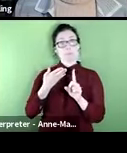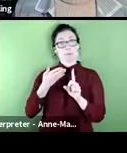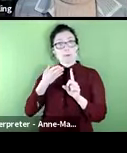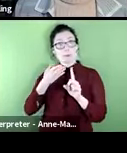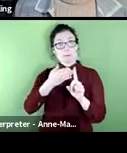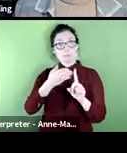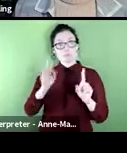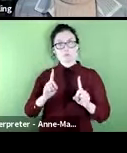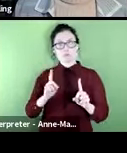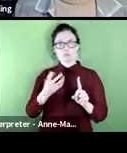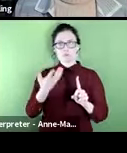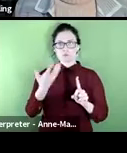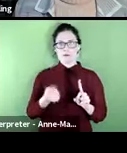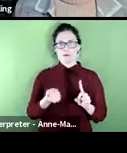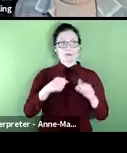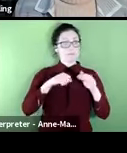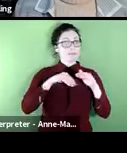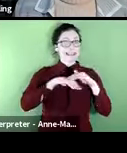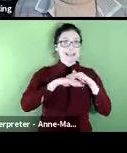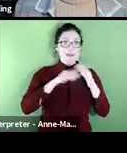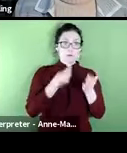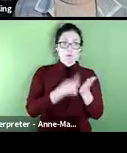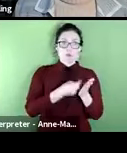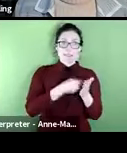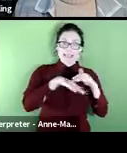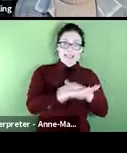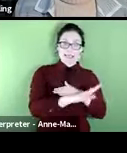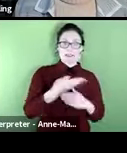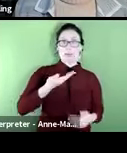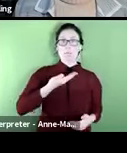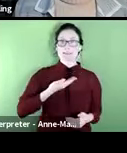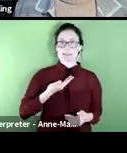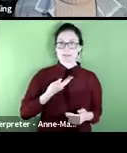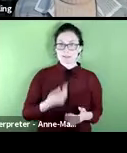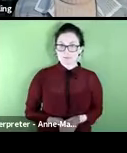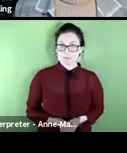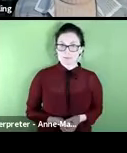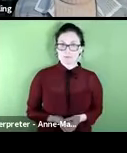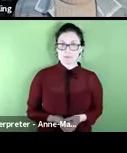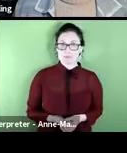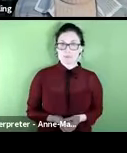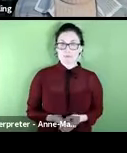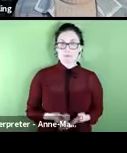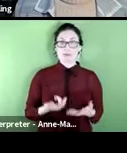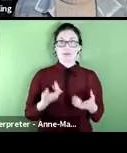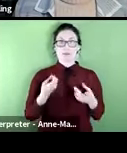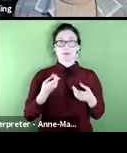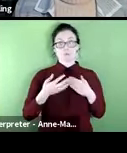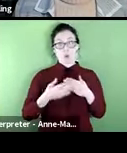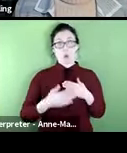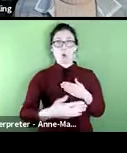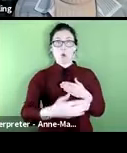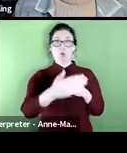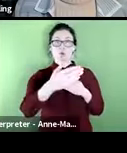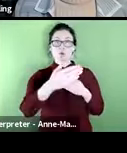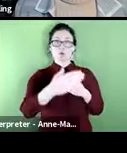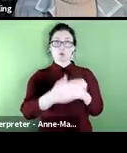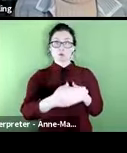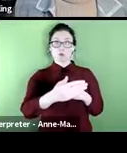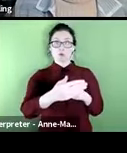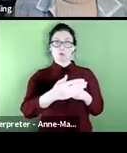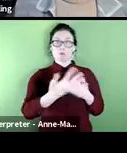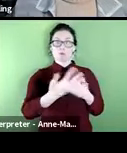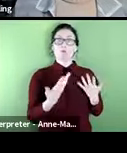have them in a business, and so the long-term capital, the capital